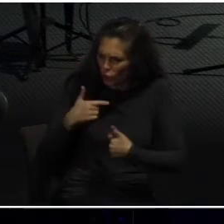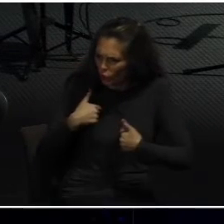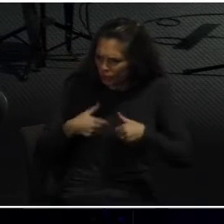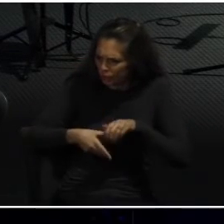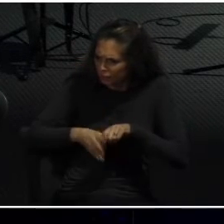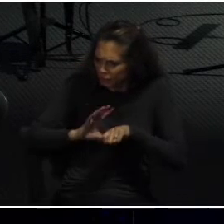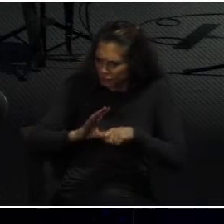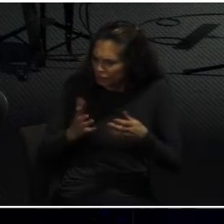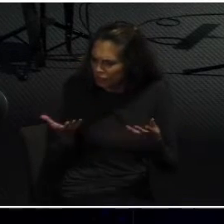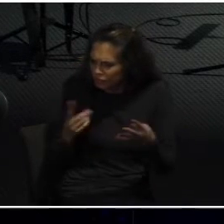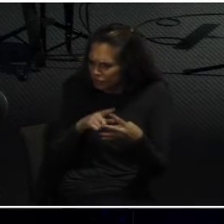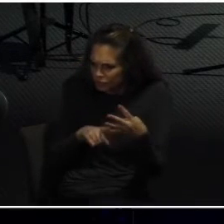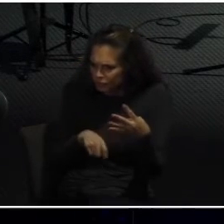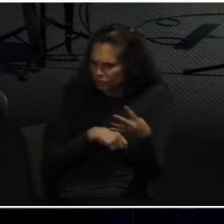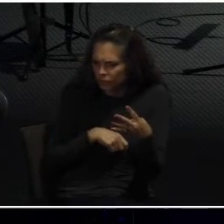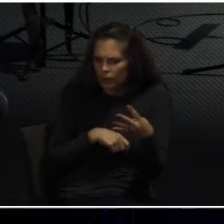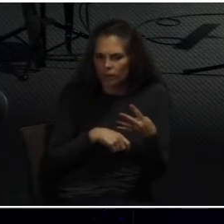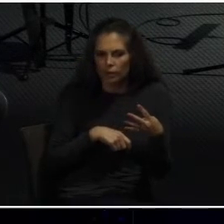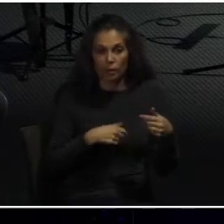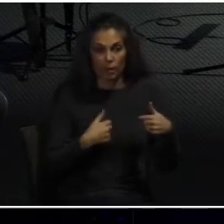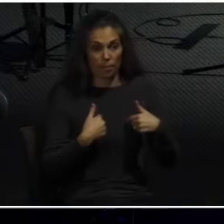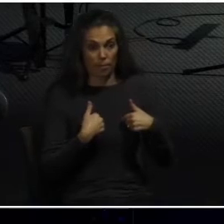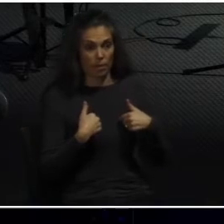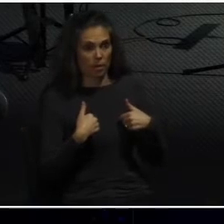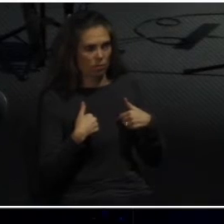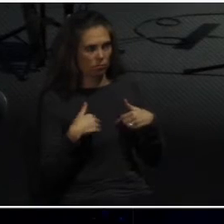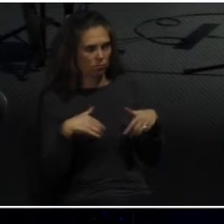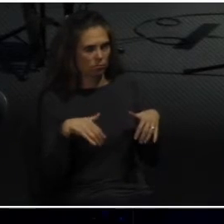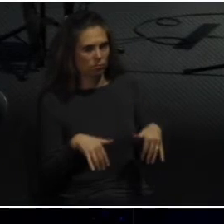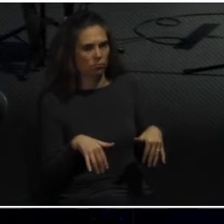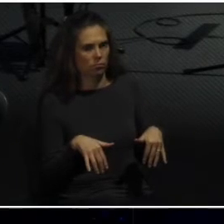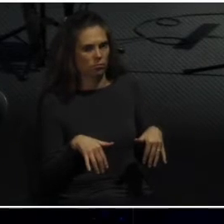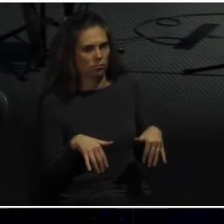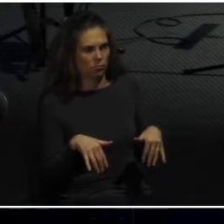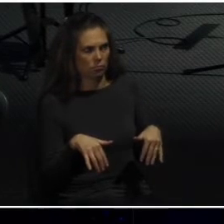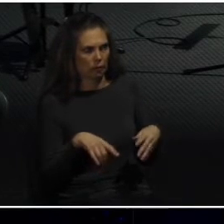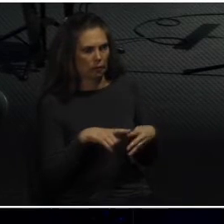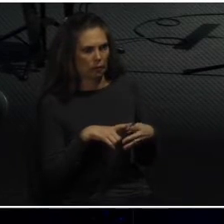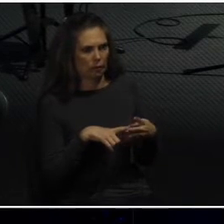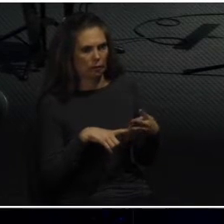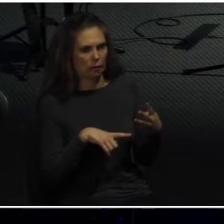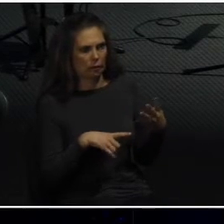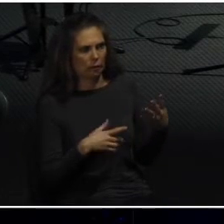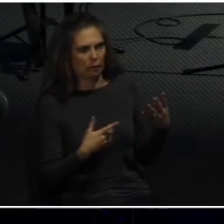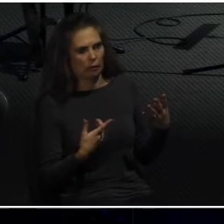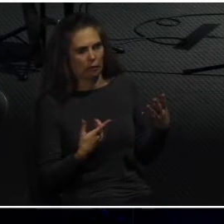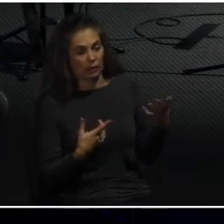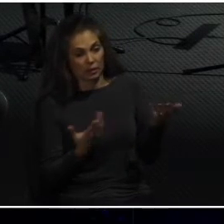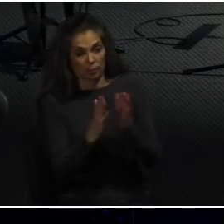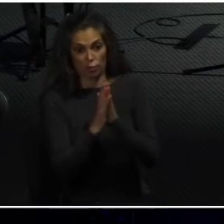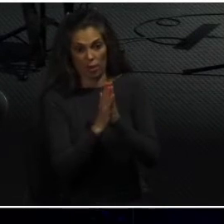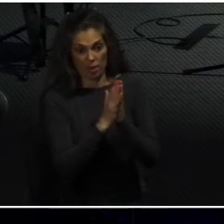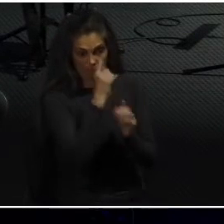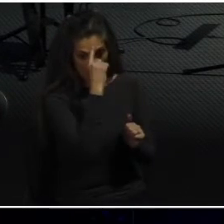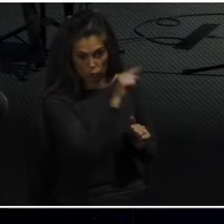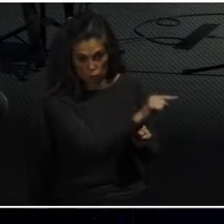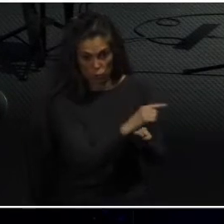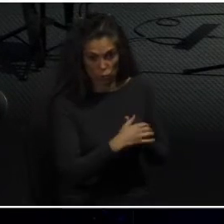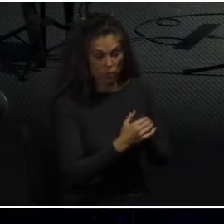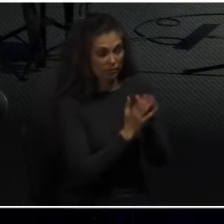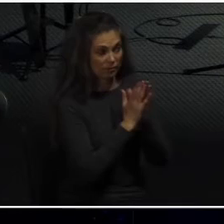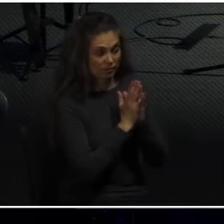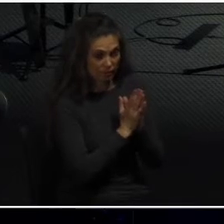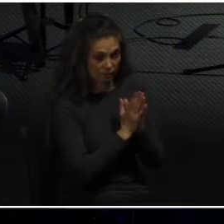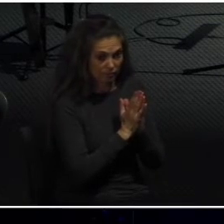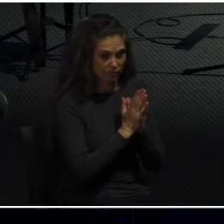all I did for him was pray for him, which is important. And then I connected him with someone,